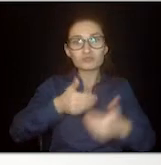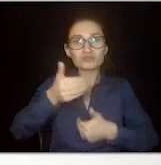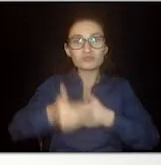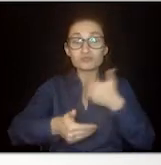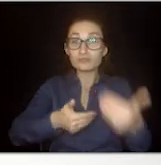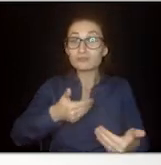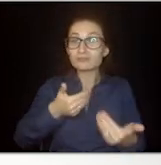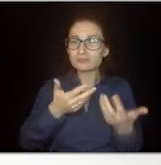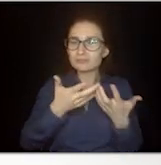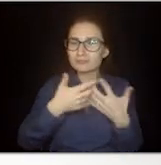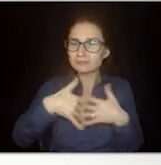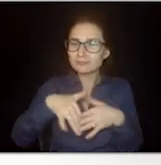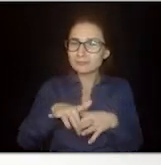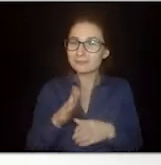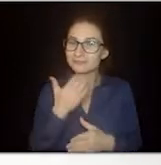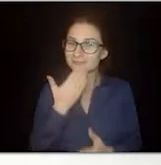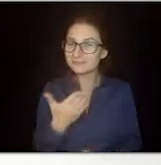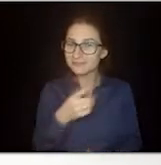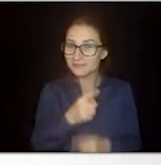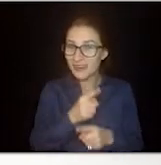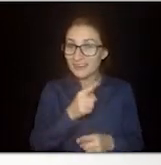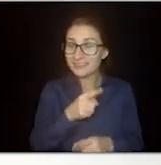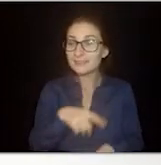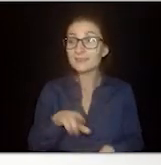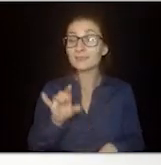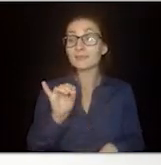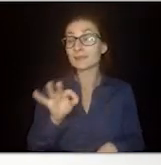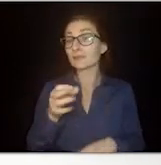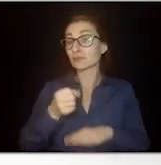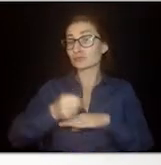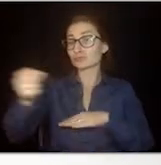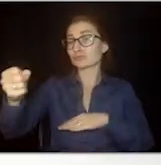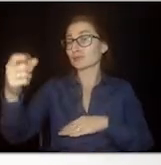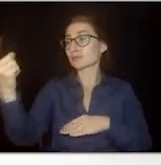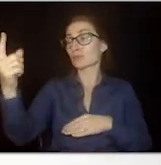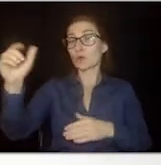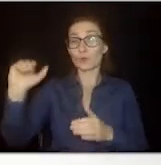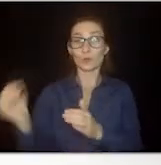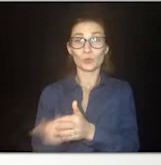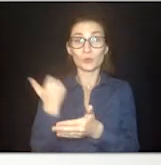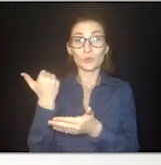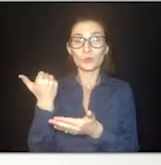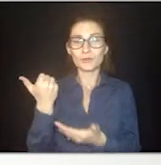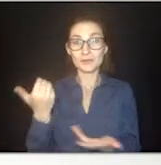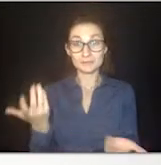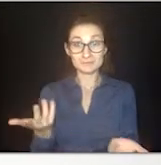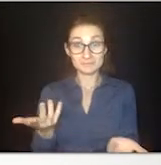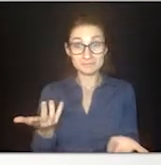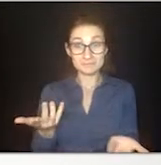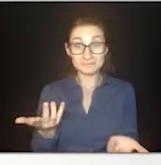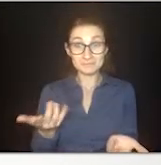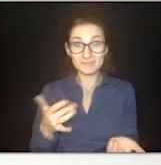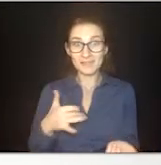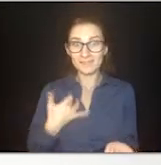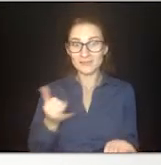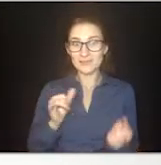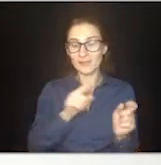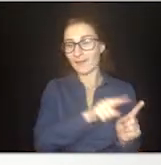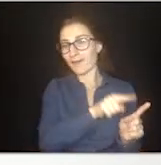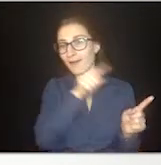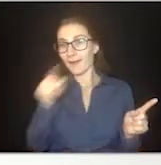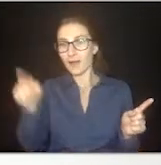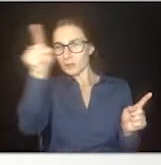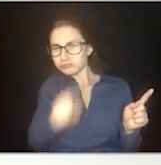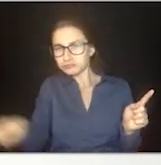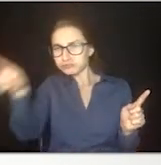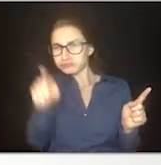we should, we're pretty good, right? But yet when we're at a hotel or we're someplace that we've never been before, does it feel kind of like the second one